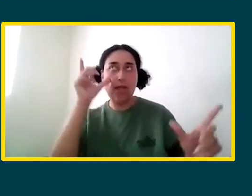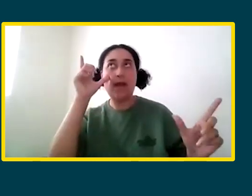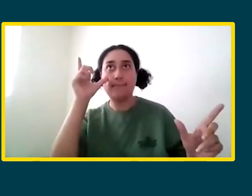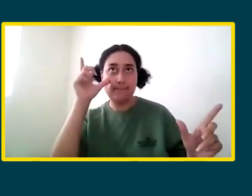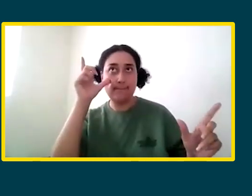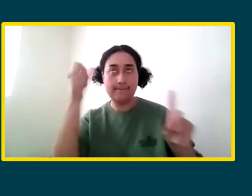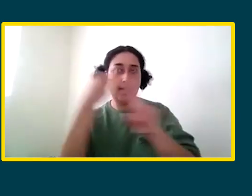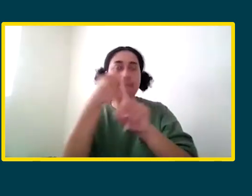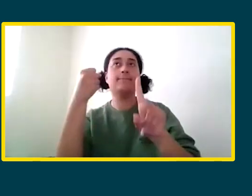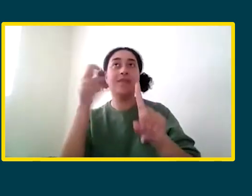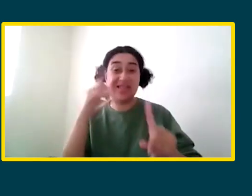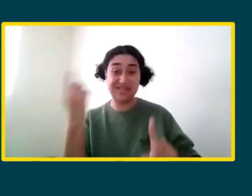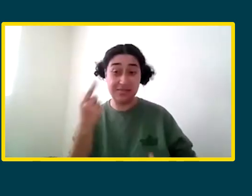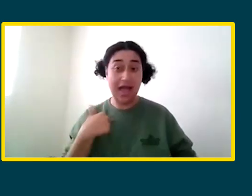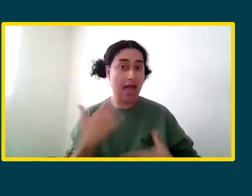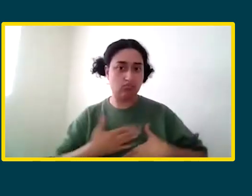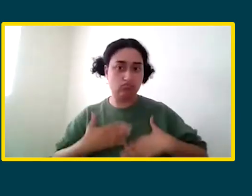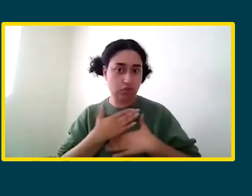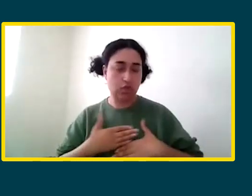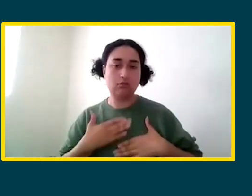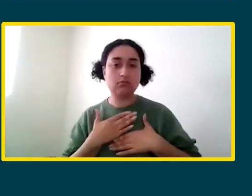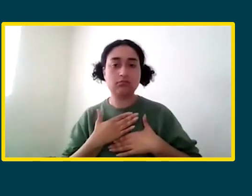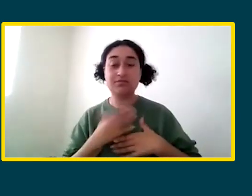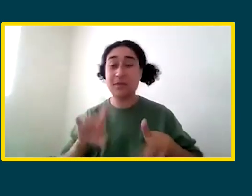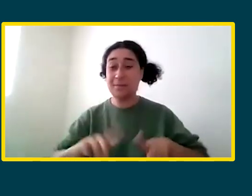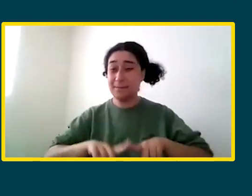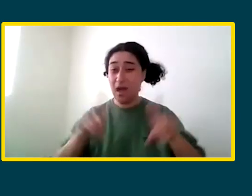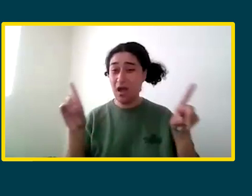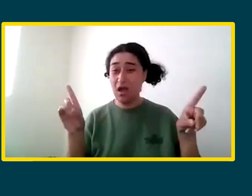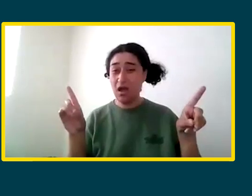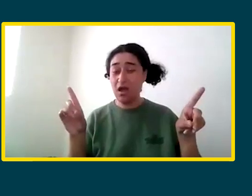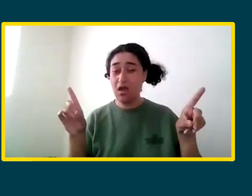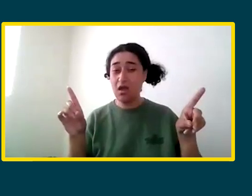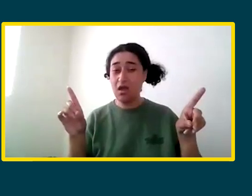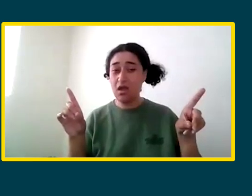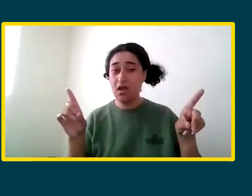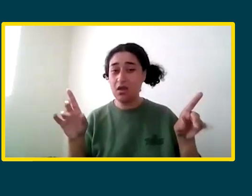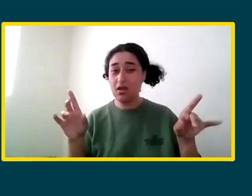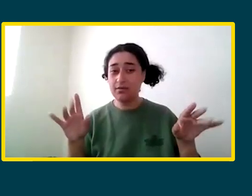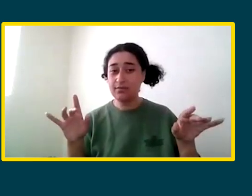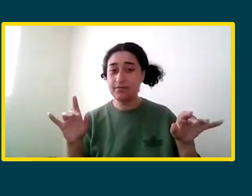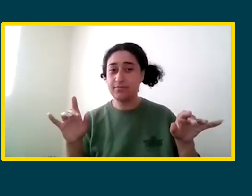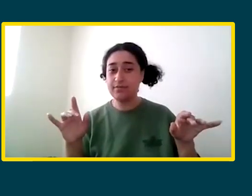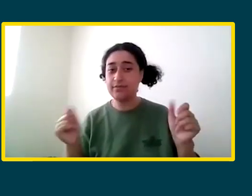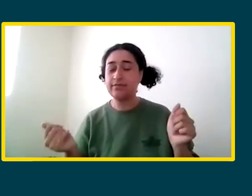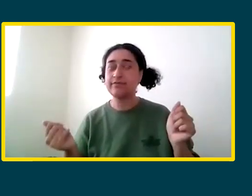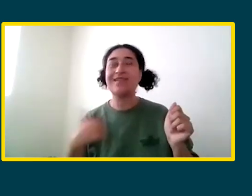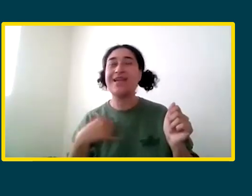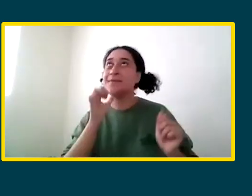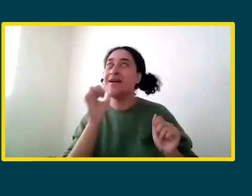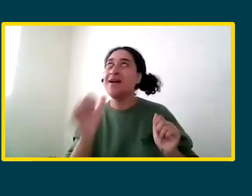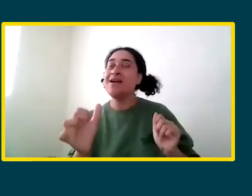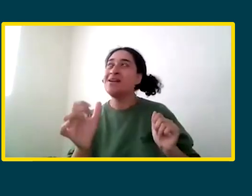really something that I'm very grateful for. But also like, it's like, I'm not